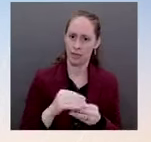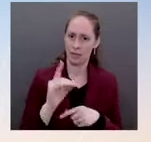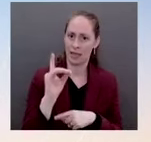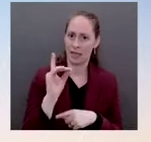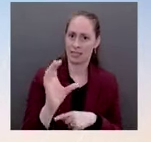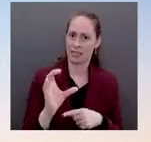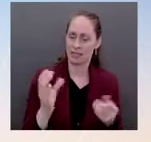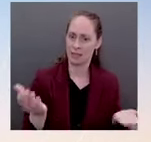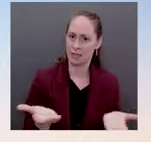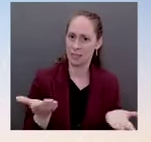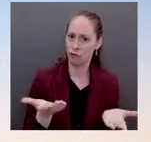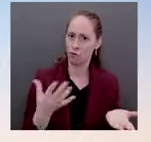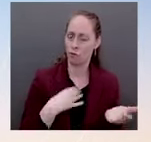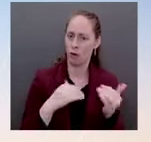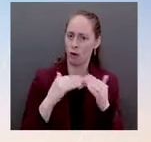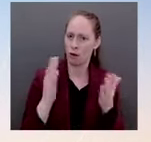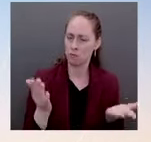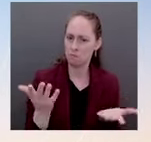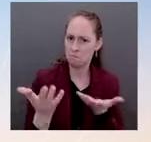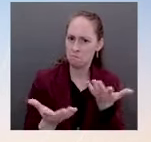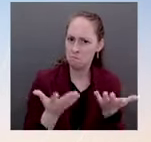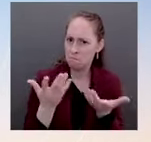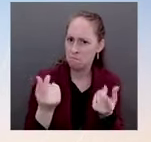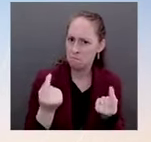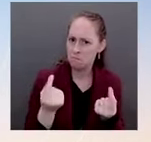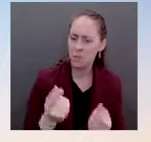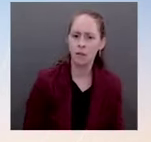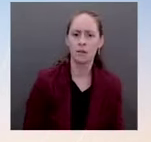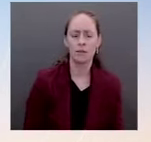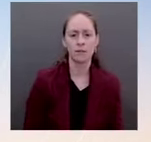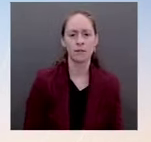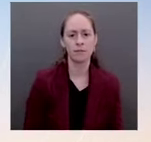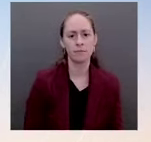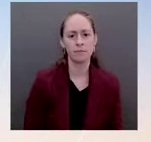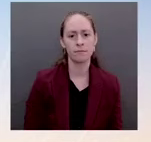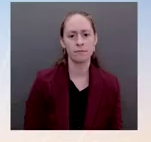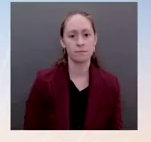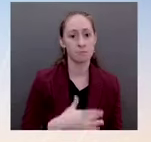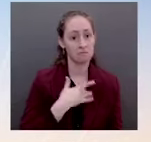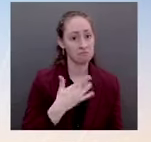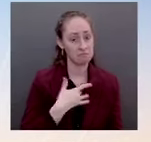counts and hospital counts and what have you. You know,